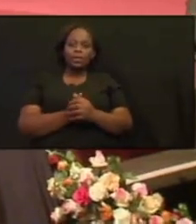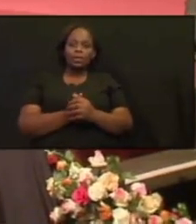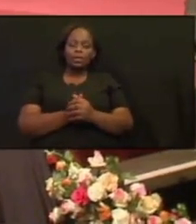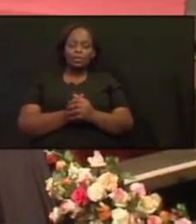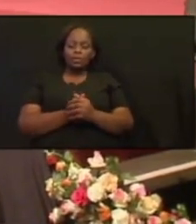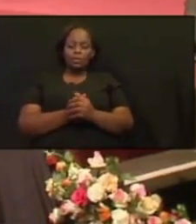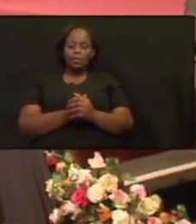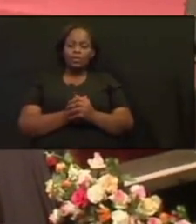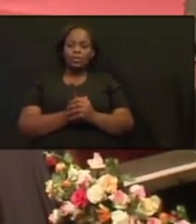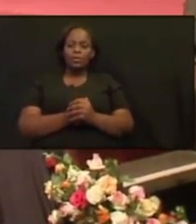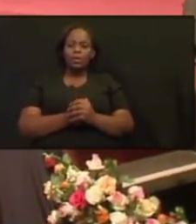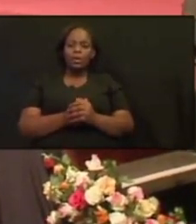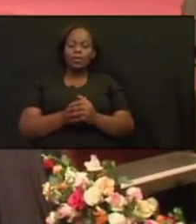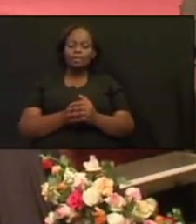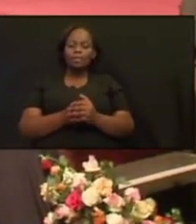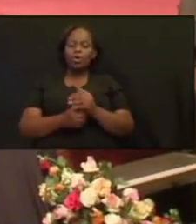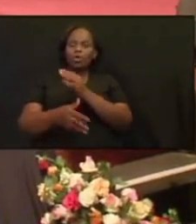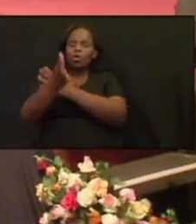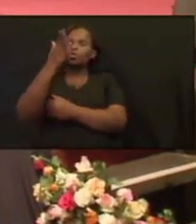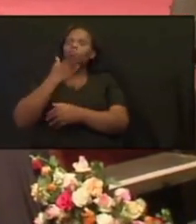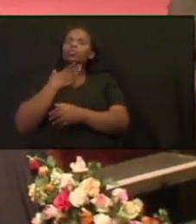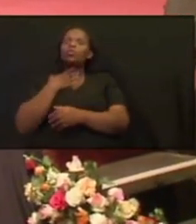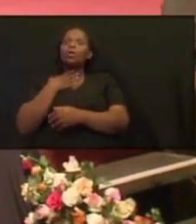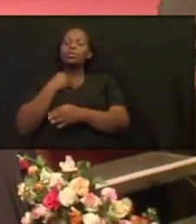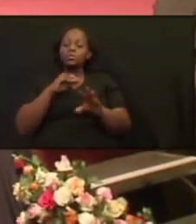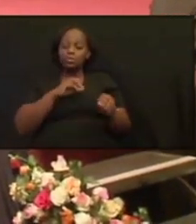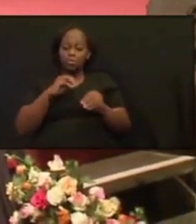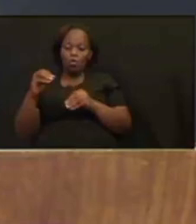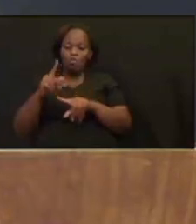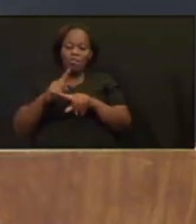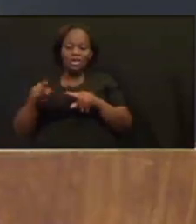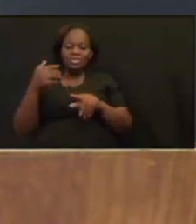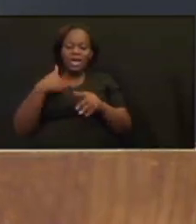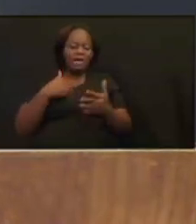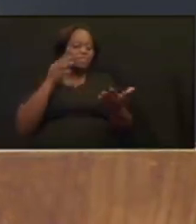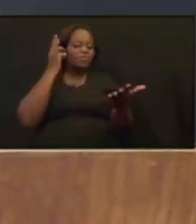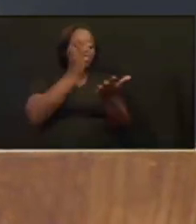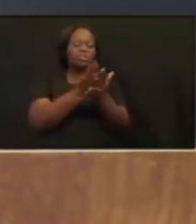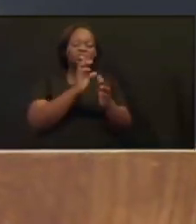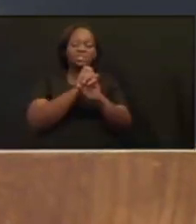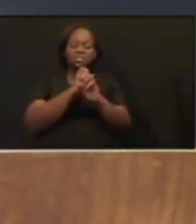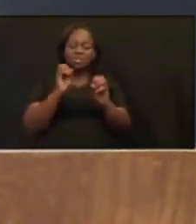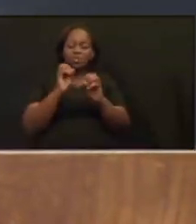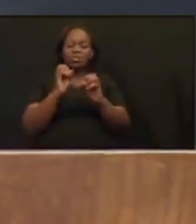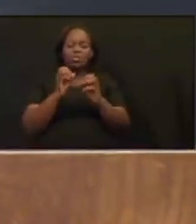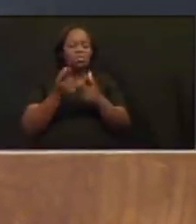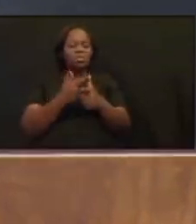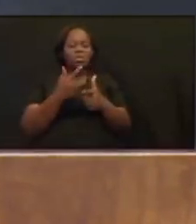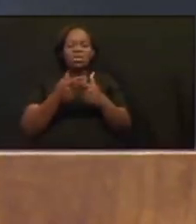absence of witnesses. You can be an excellent preacher and a poor witness.